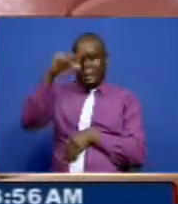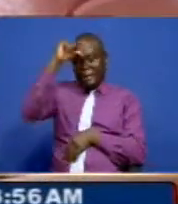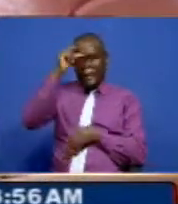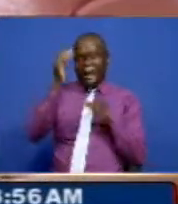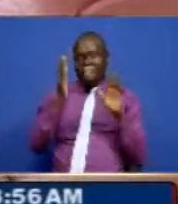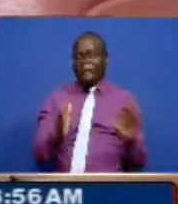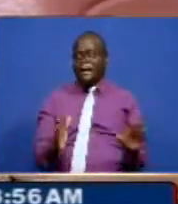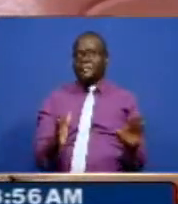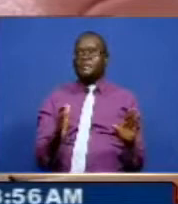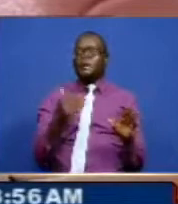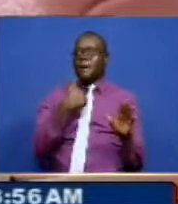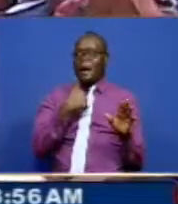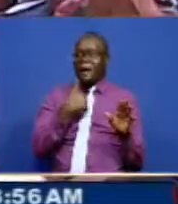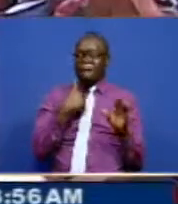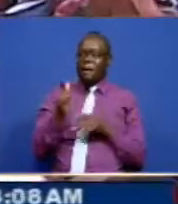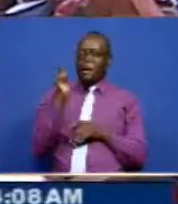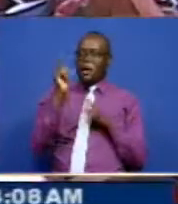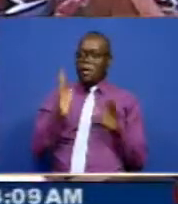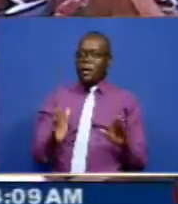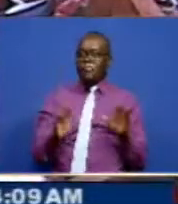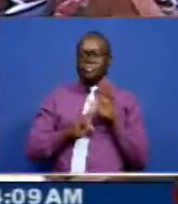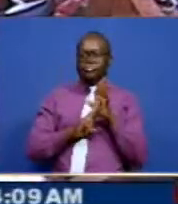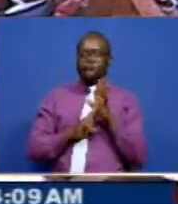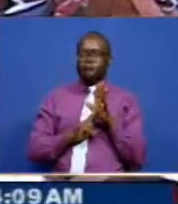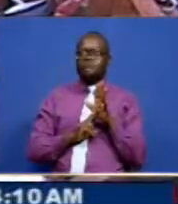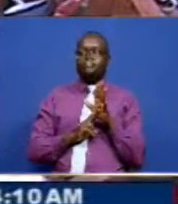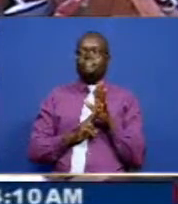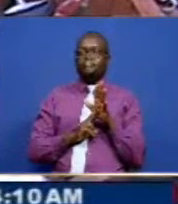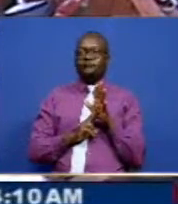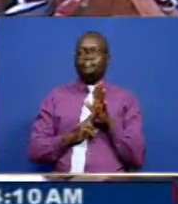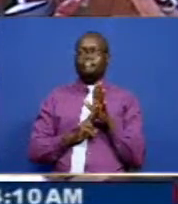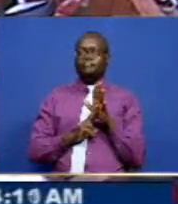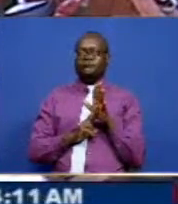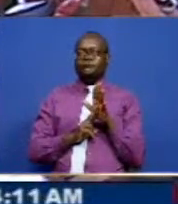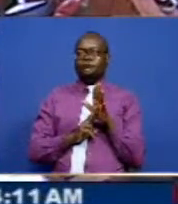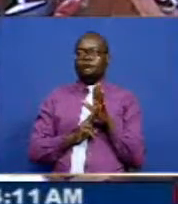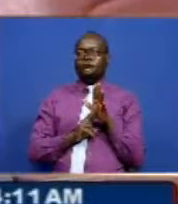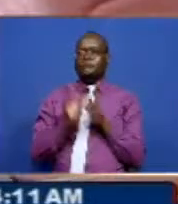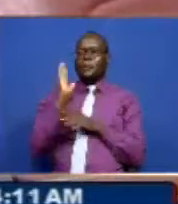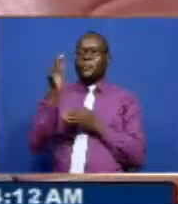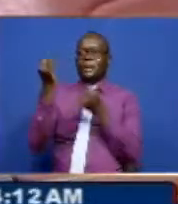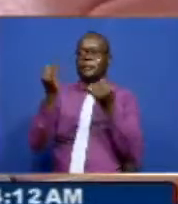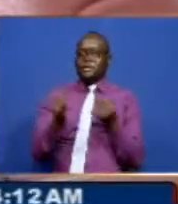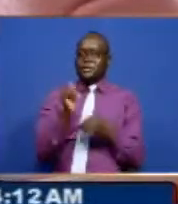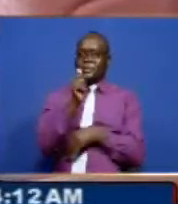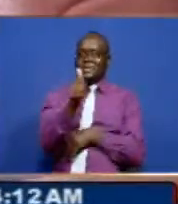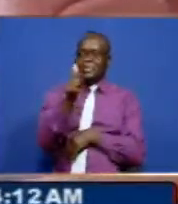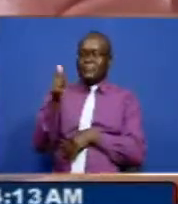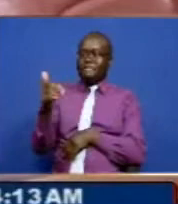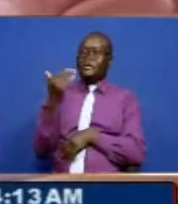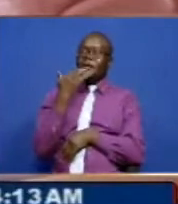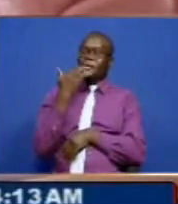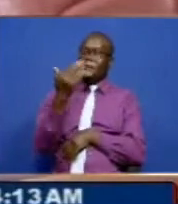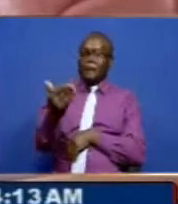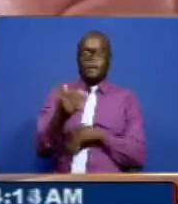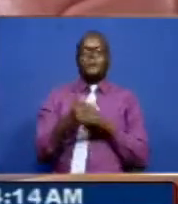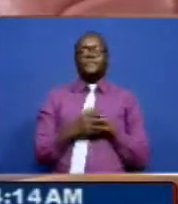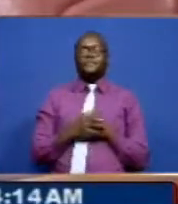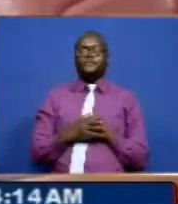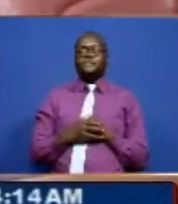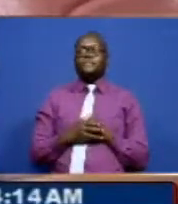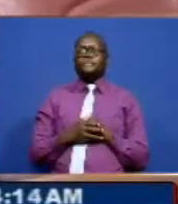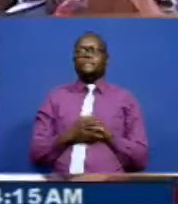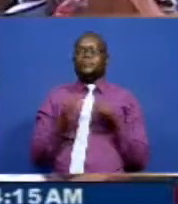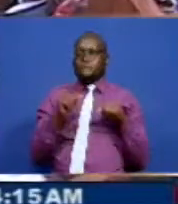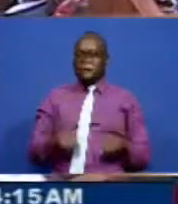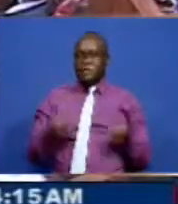With me are my legal team, and they will introduce themselves. Thank you. Okay. Mr.